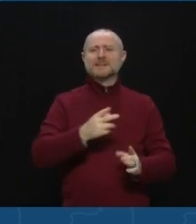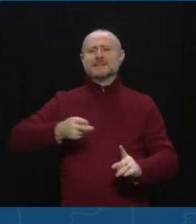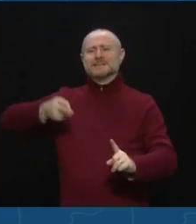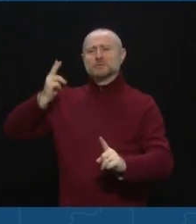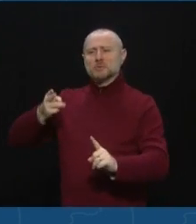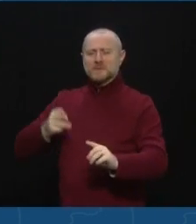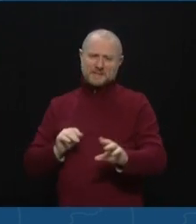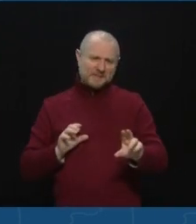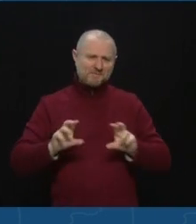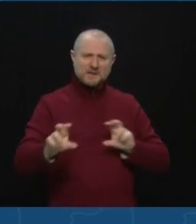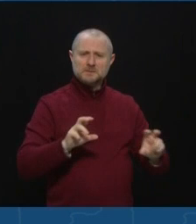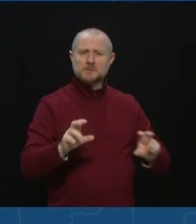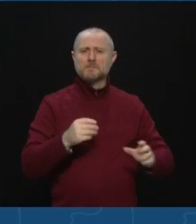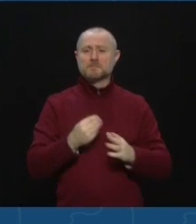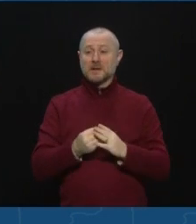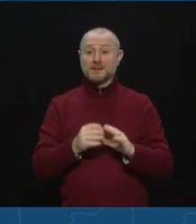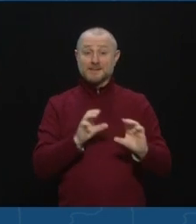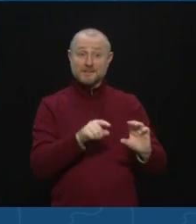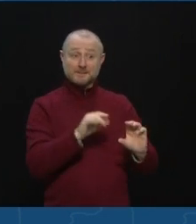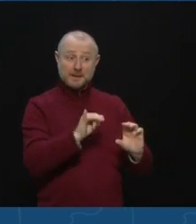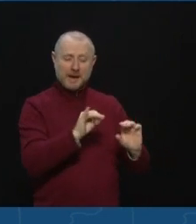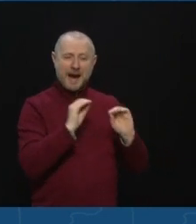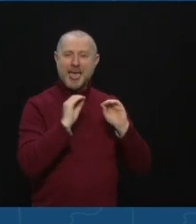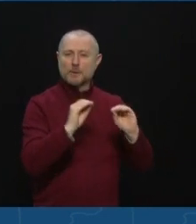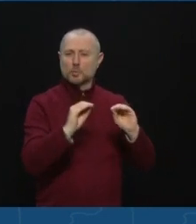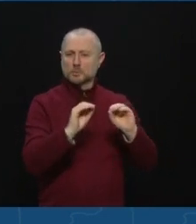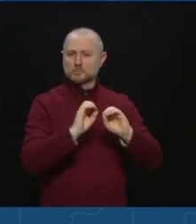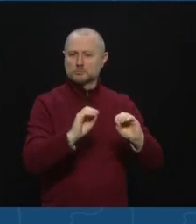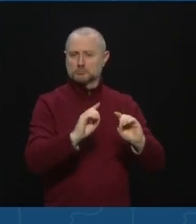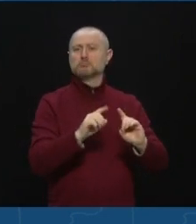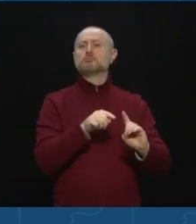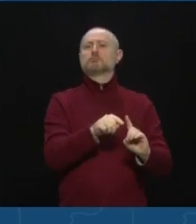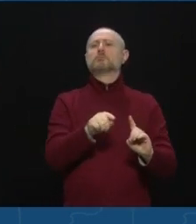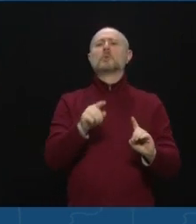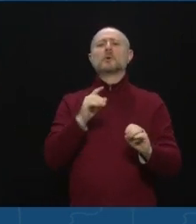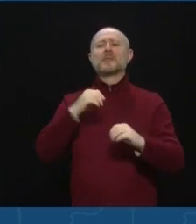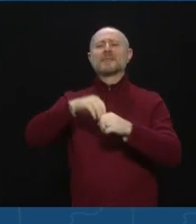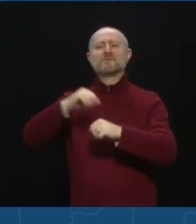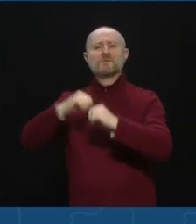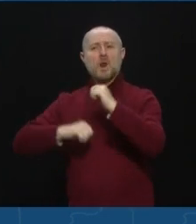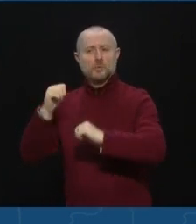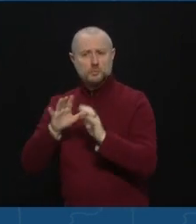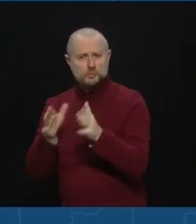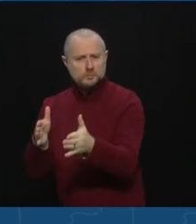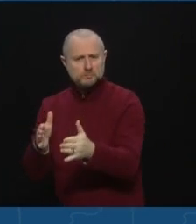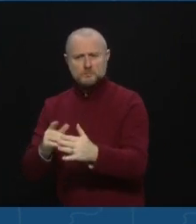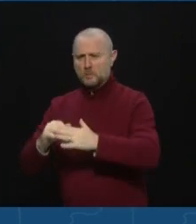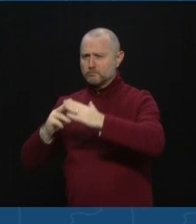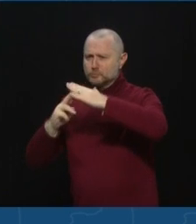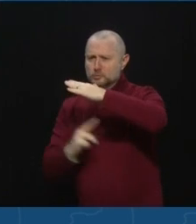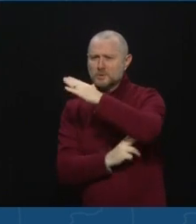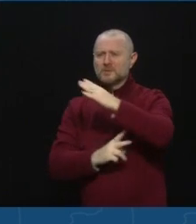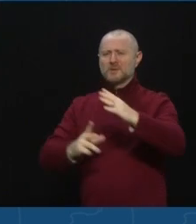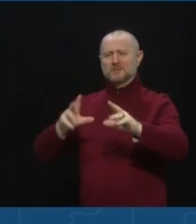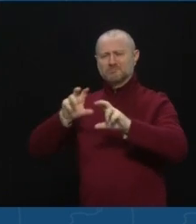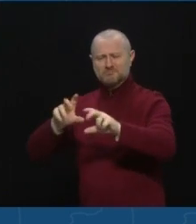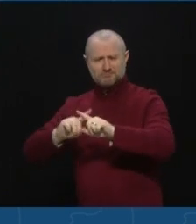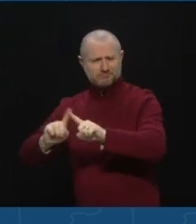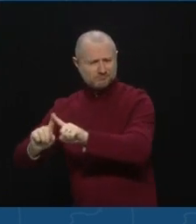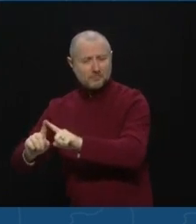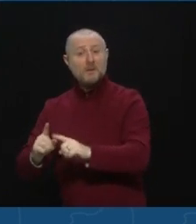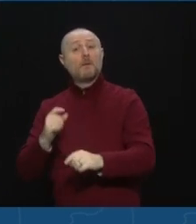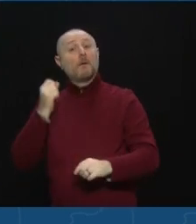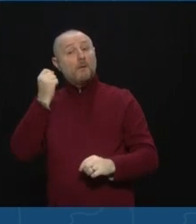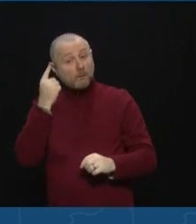to education, the biggest capital plan for infrastructure that our state has ever seen, and a groundbreaking program to rebuild